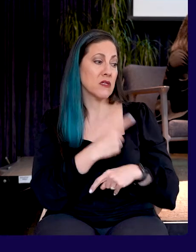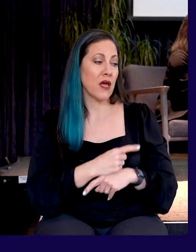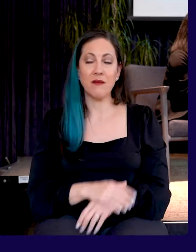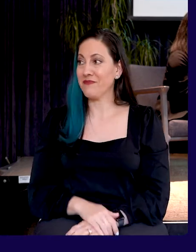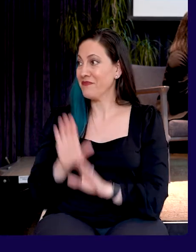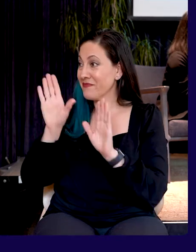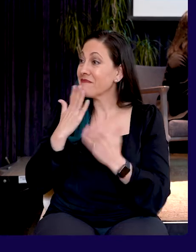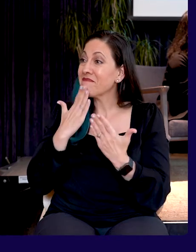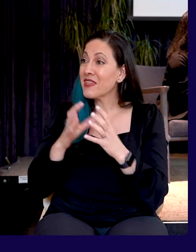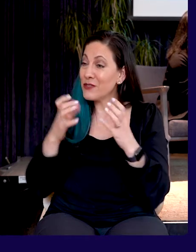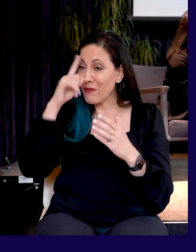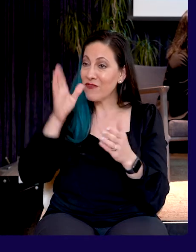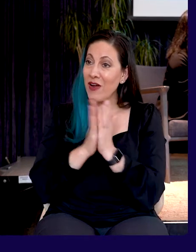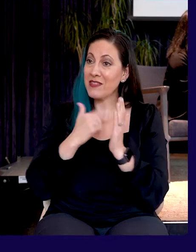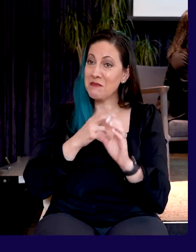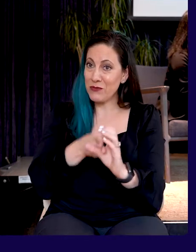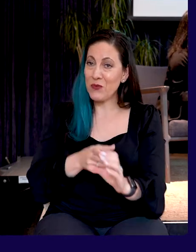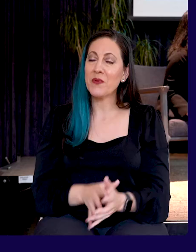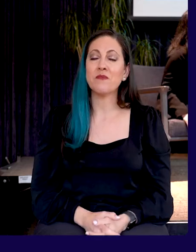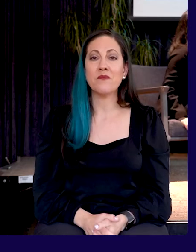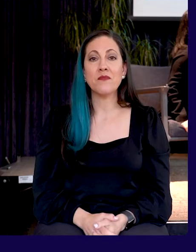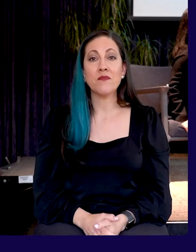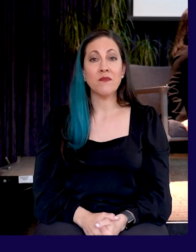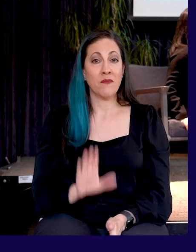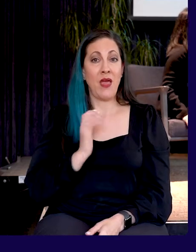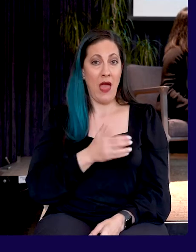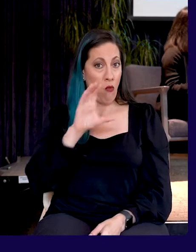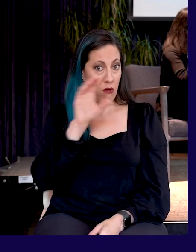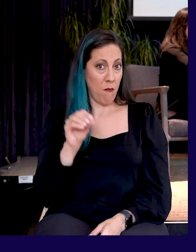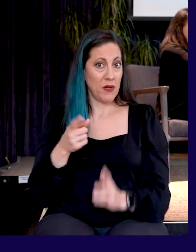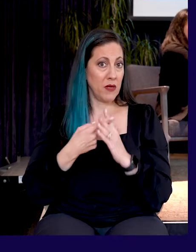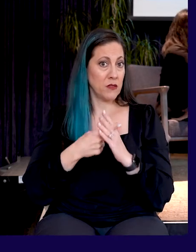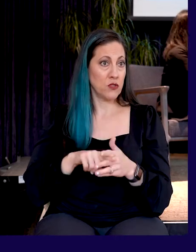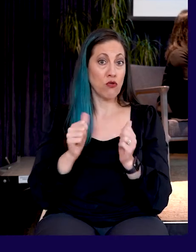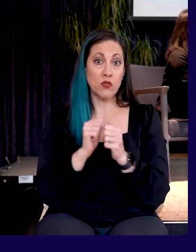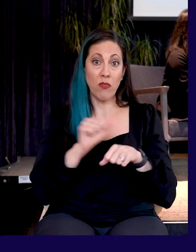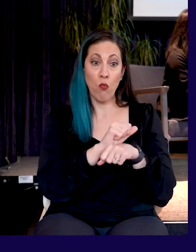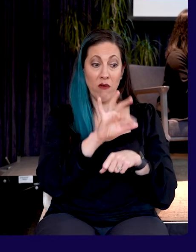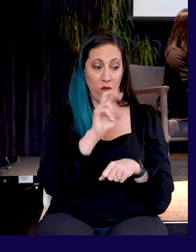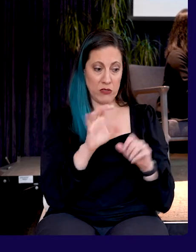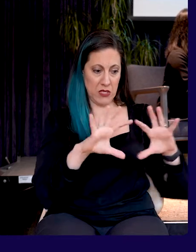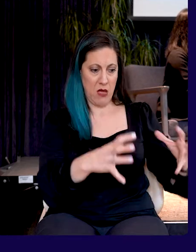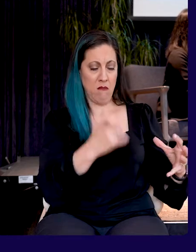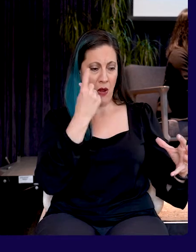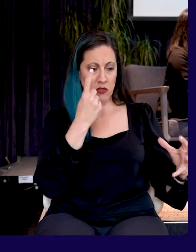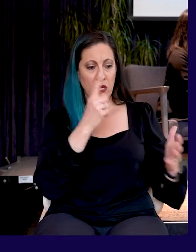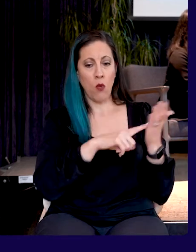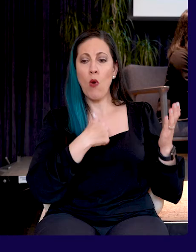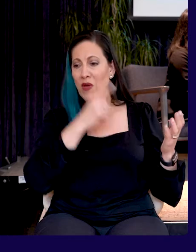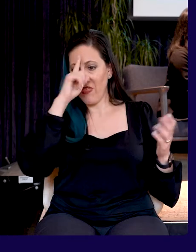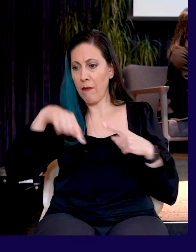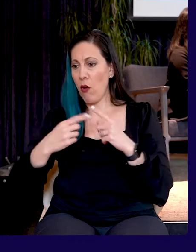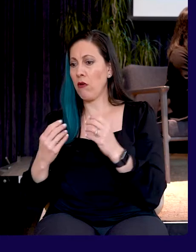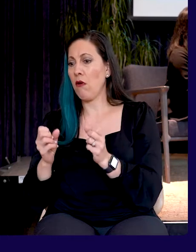That's awesome. Thanks so much for having me. So at Opportunity at Work, we start with the current workforce and understanding it as we think about the emerging opportunities.